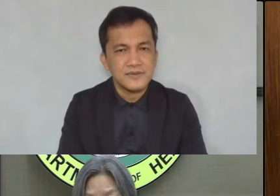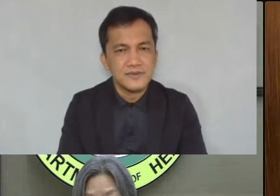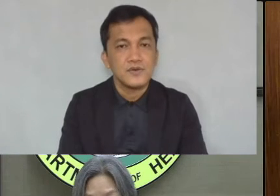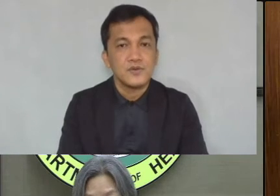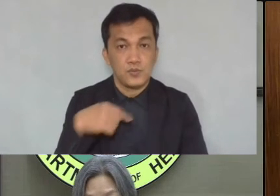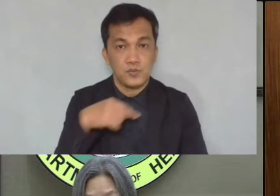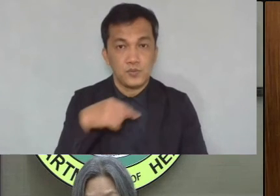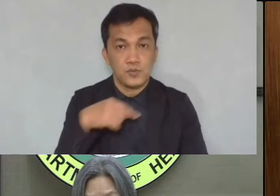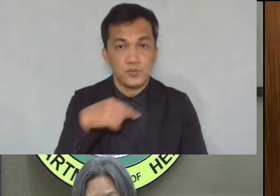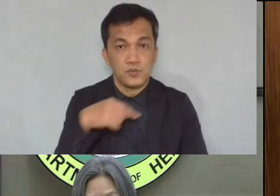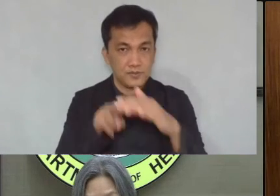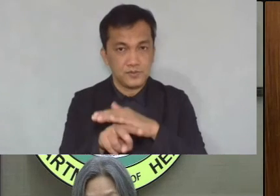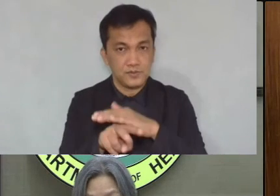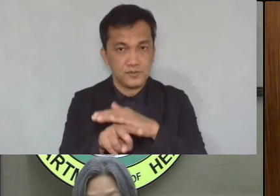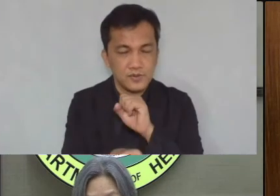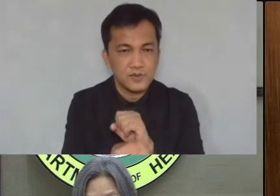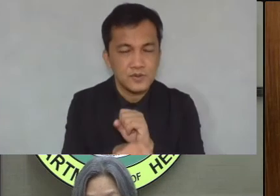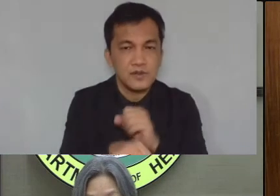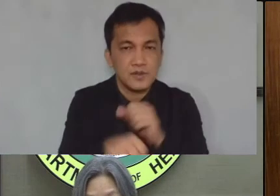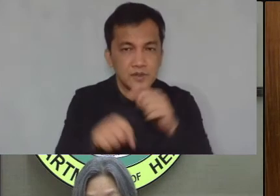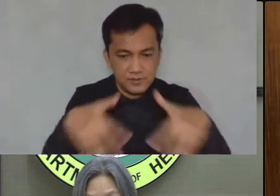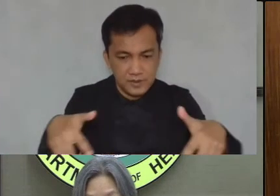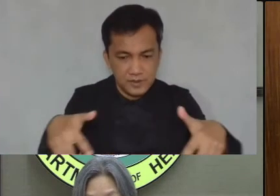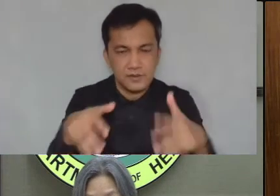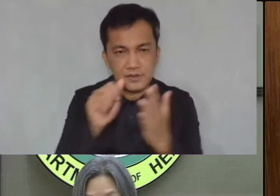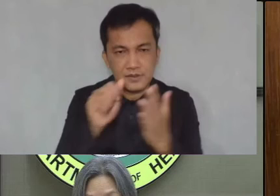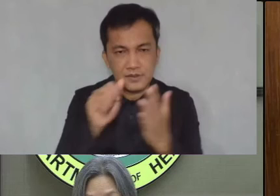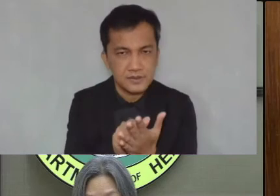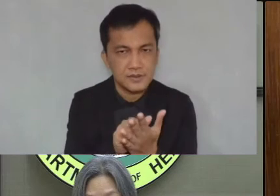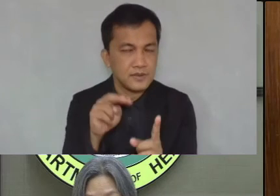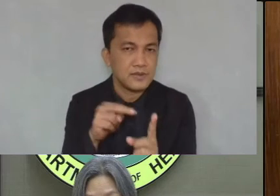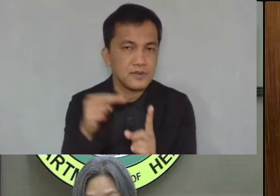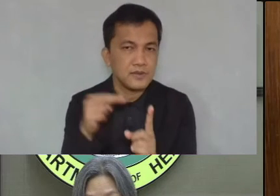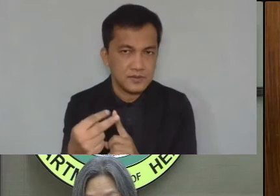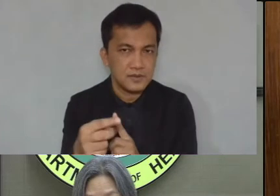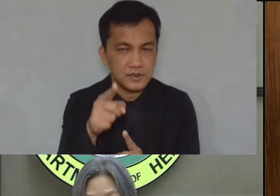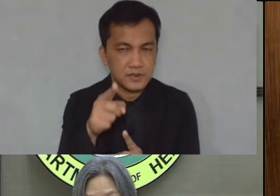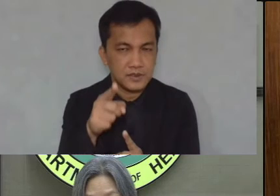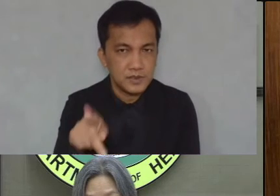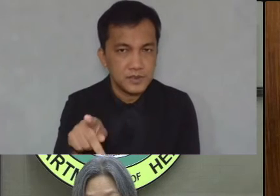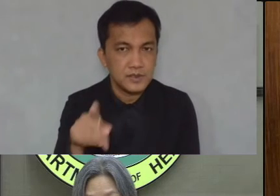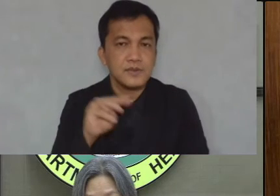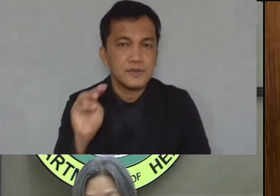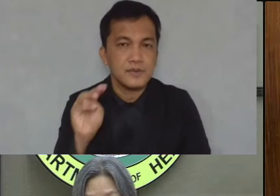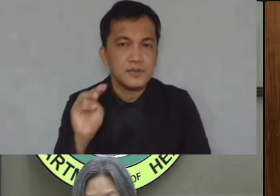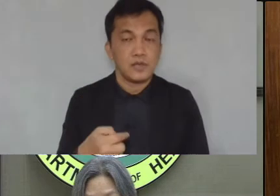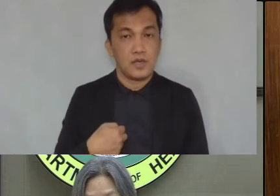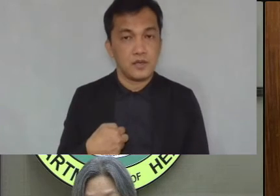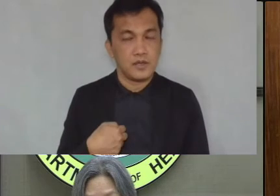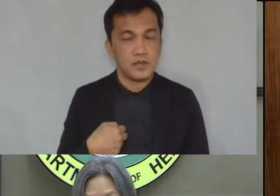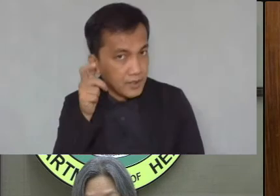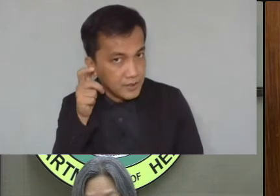for us to think about. So we look forward to working with all the stakeholders from the academe standpoint in